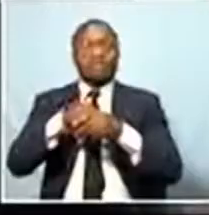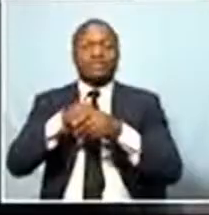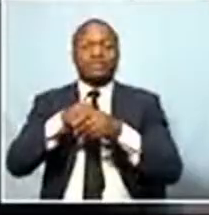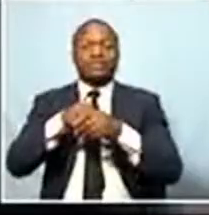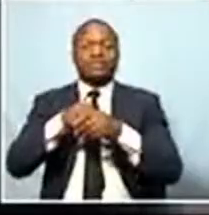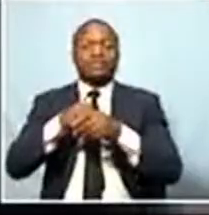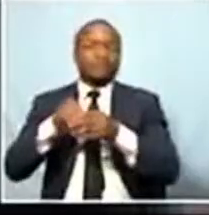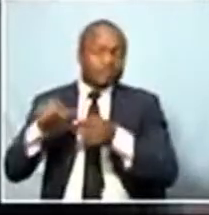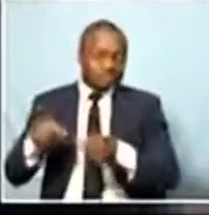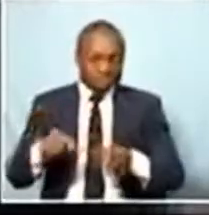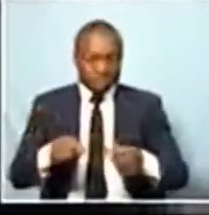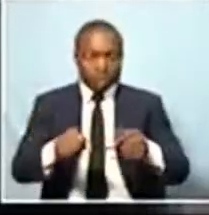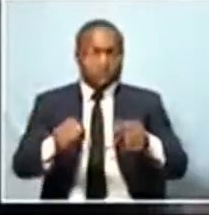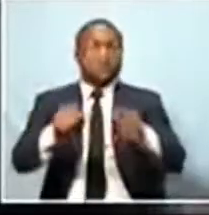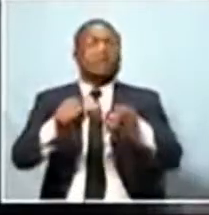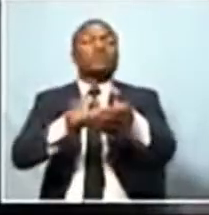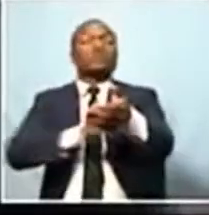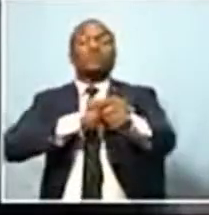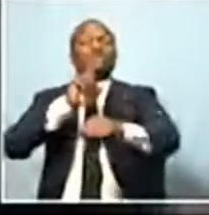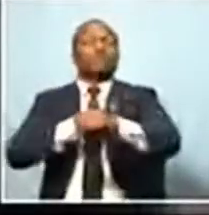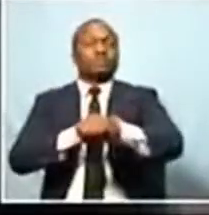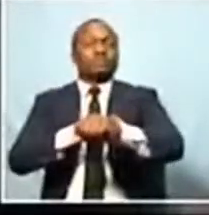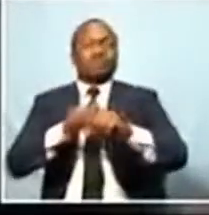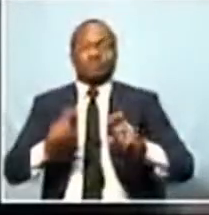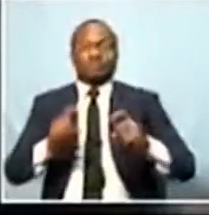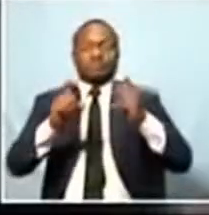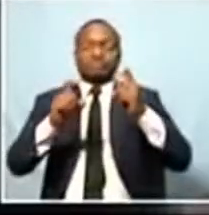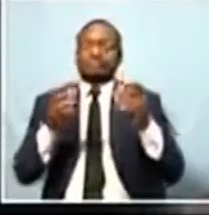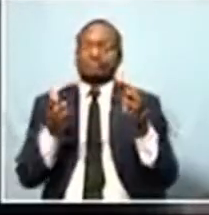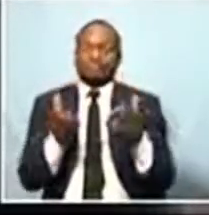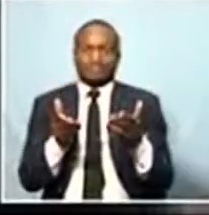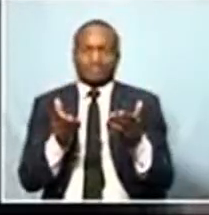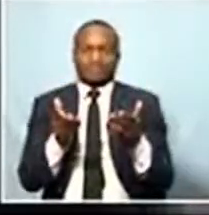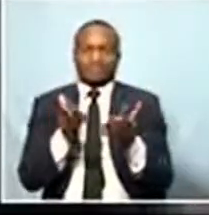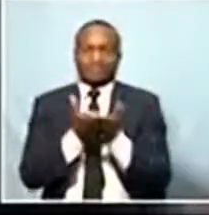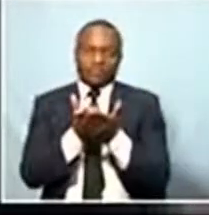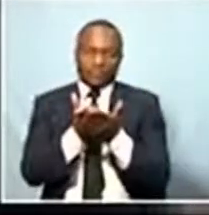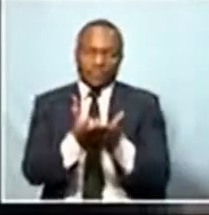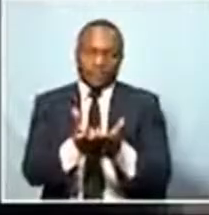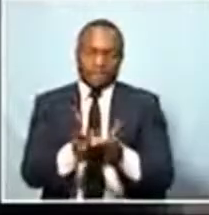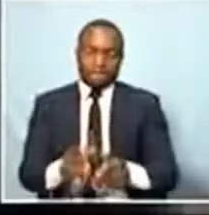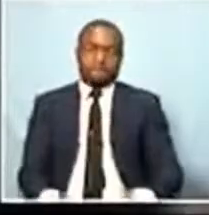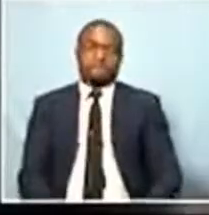periods without promotions or any recognitions. I submit. Thank you.